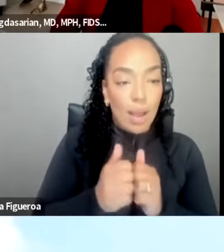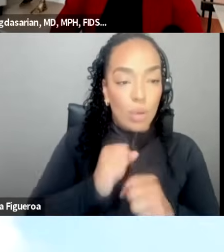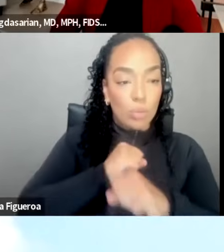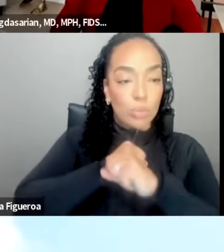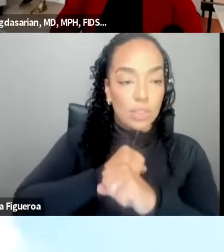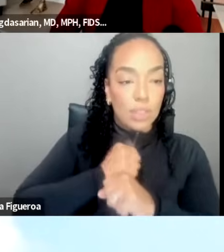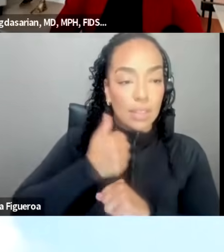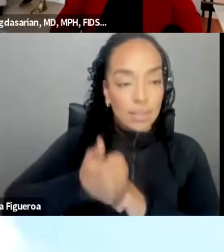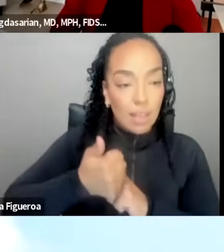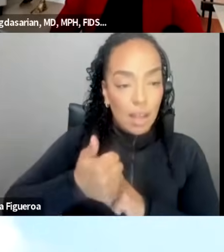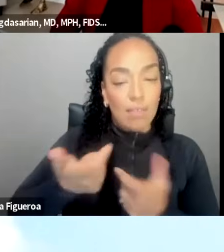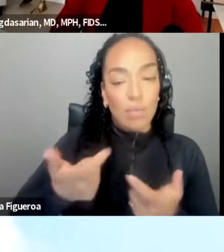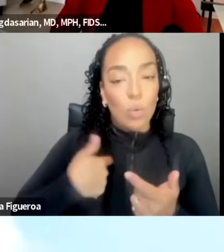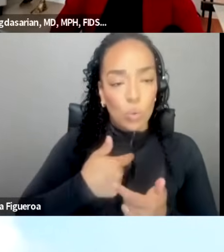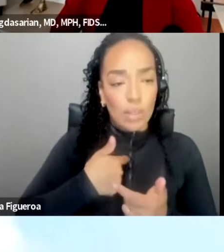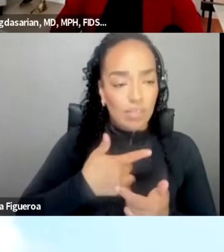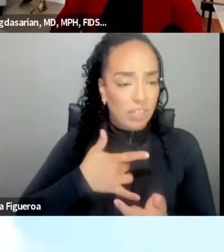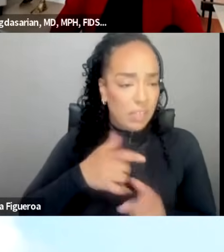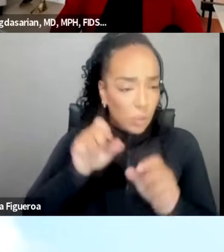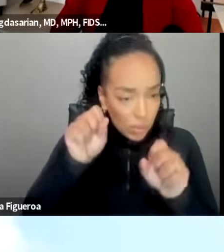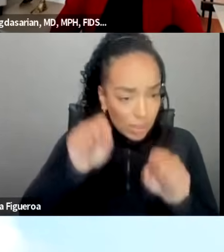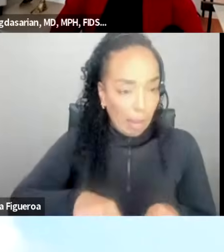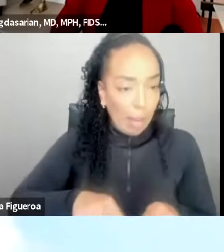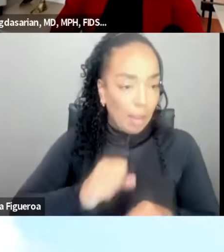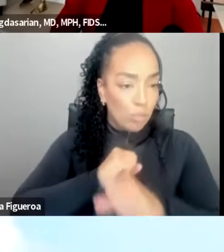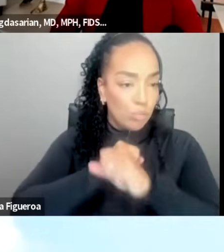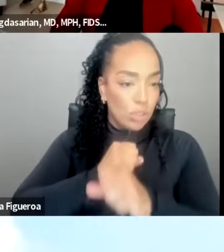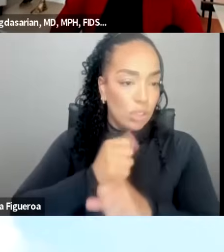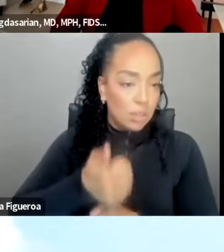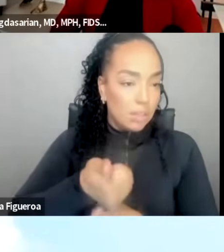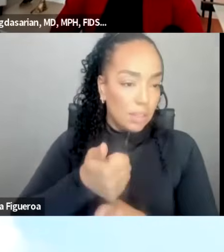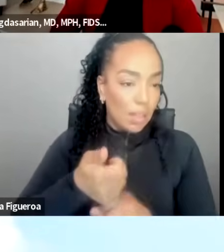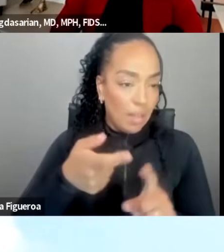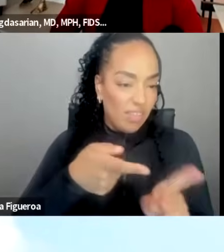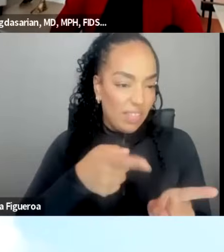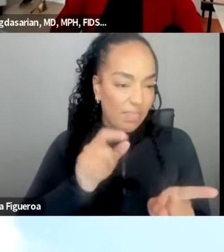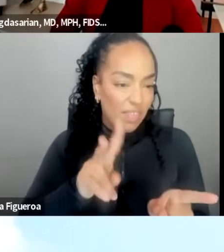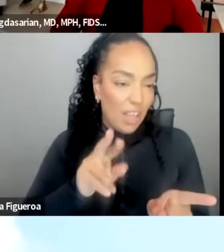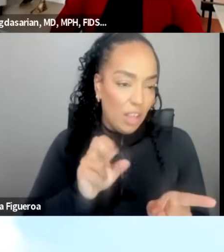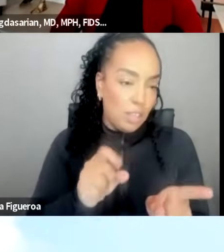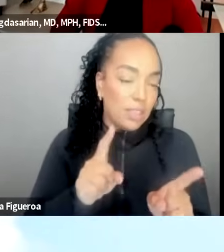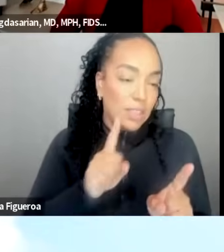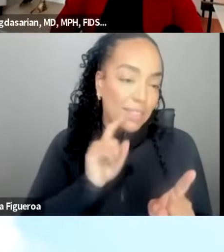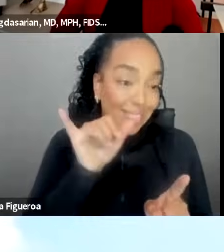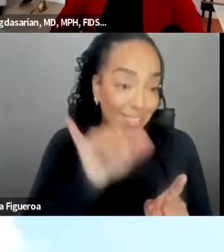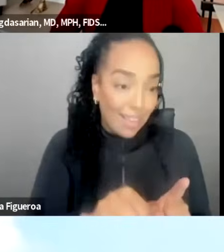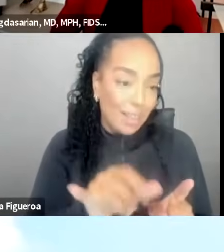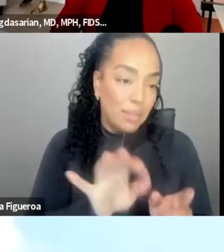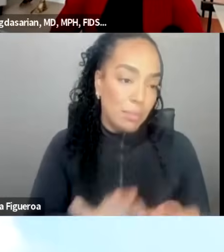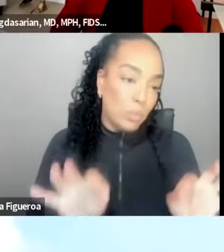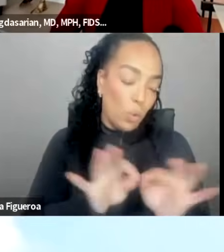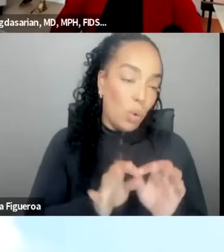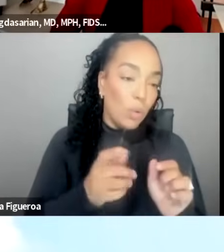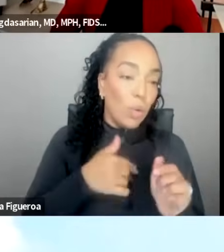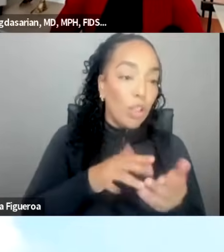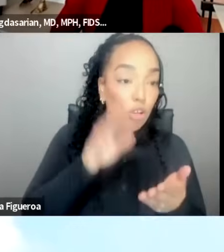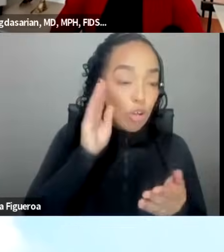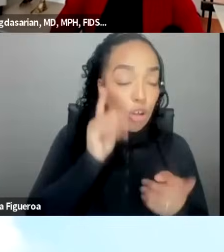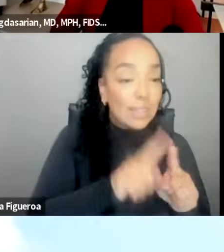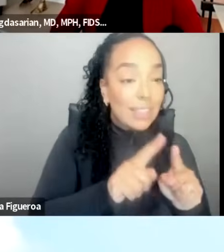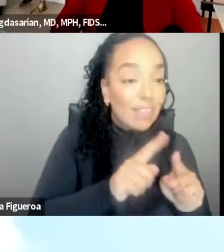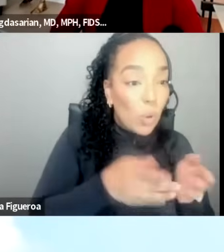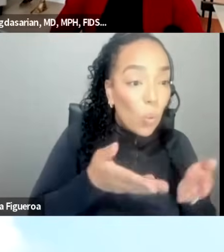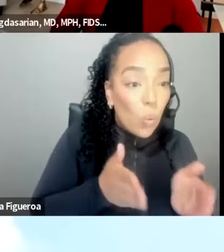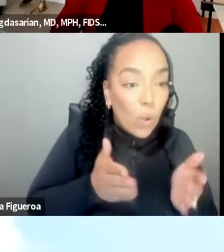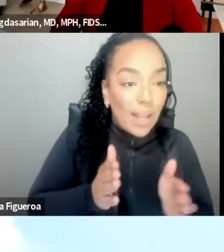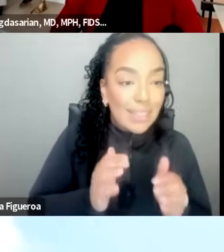can protect yourself from this virus. And that's important as we learn more about the ways that the virus is transmitted.